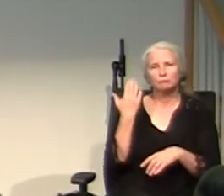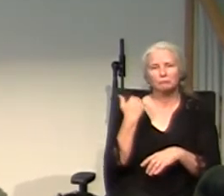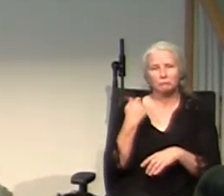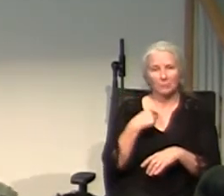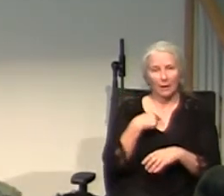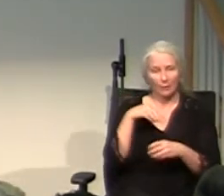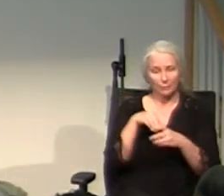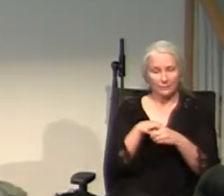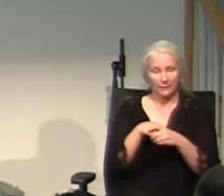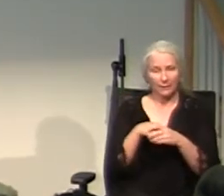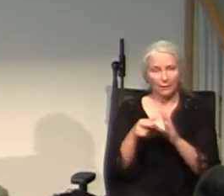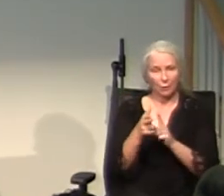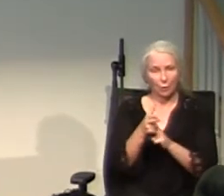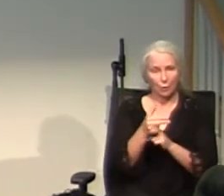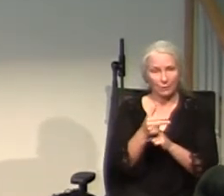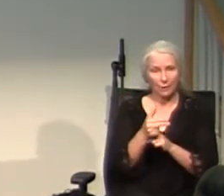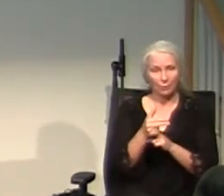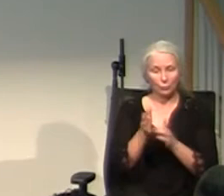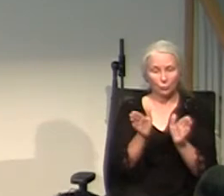time, and my